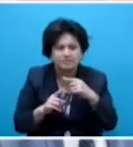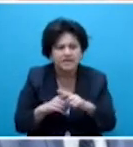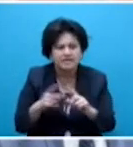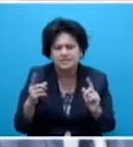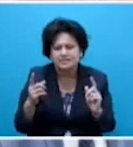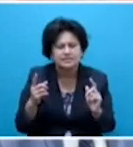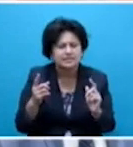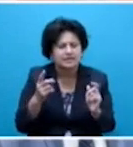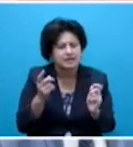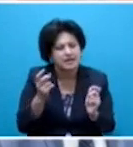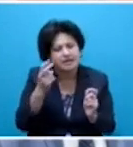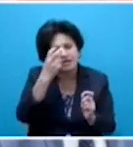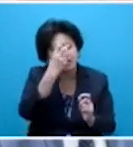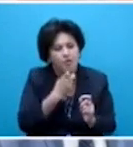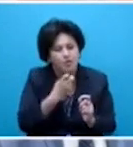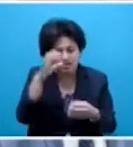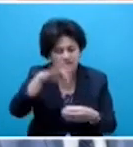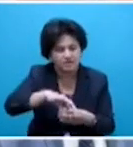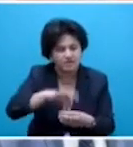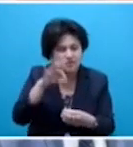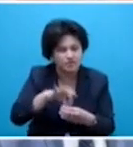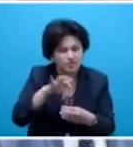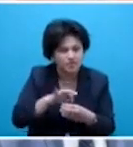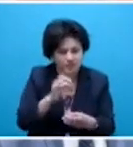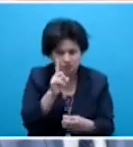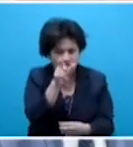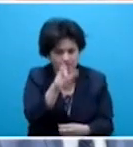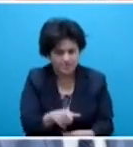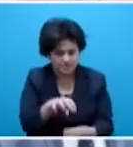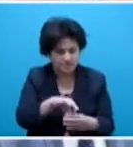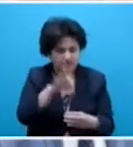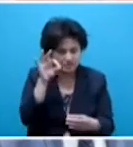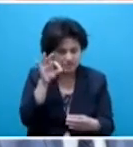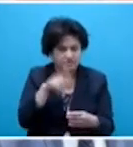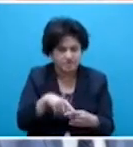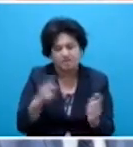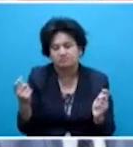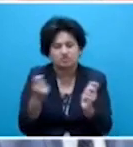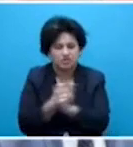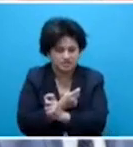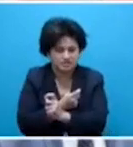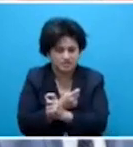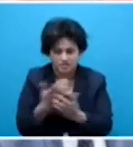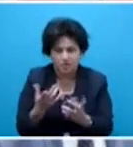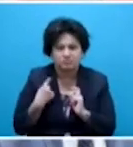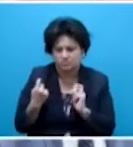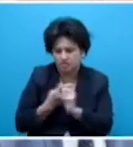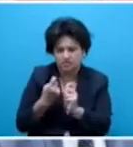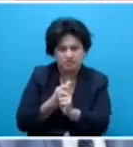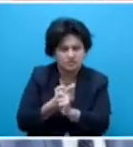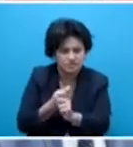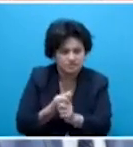with one based on the principles of one person, one vote, one value. As we enter the 6th year of